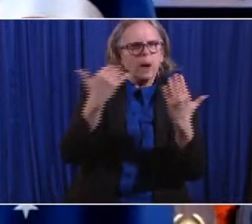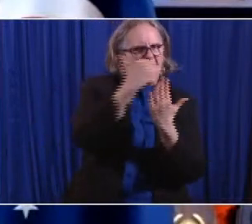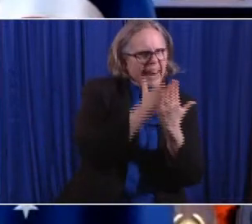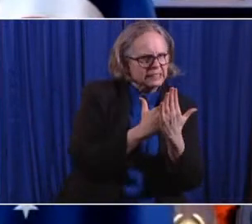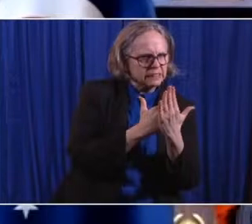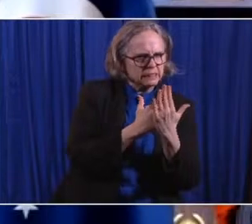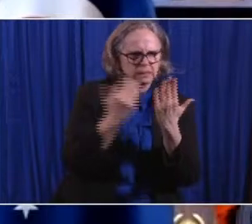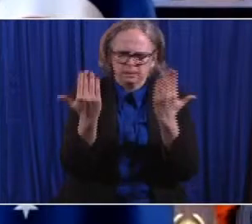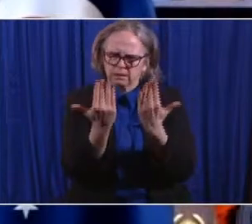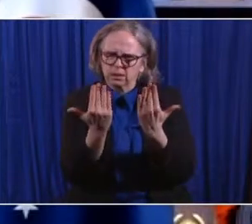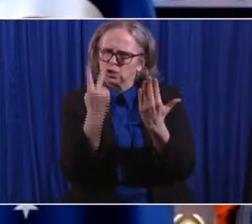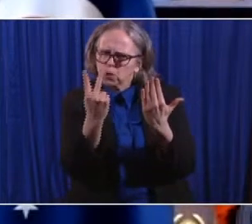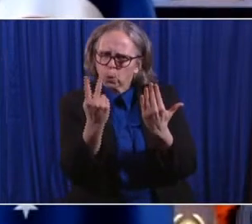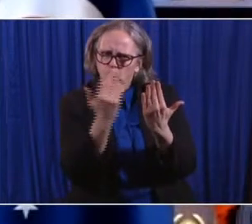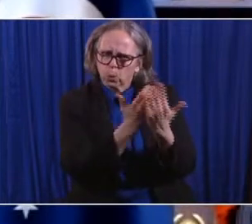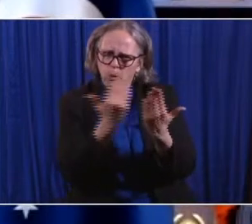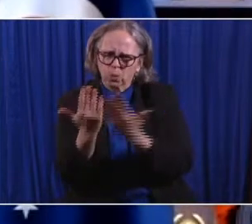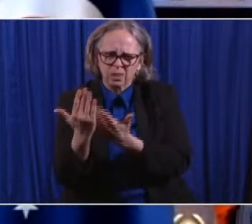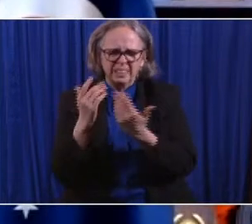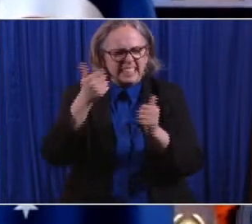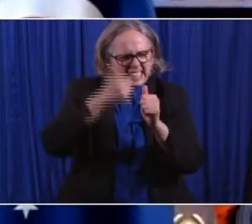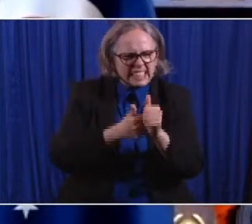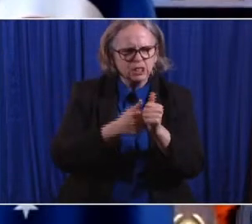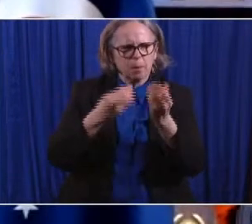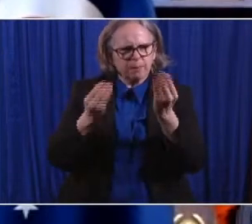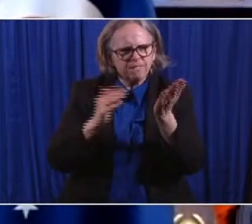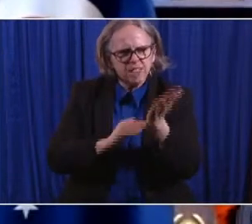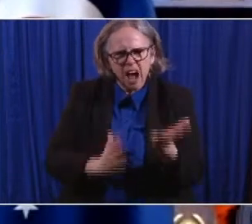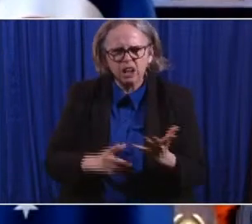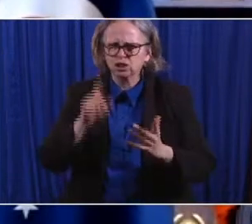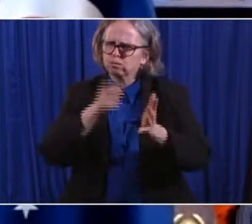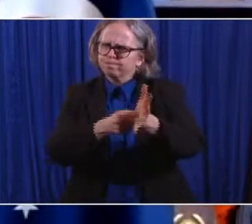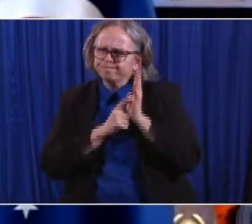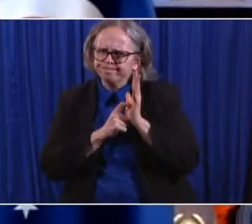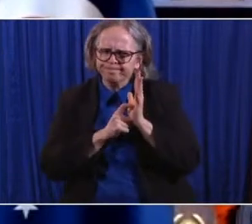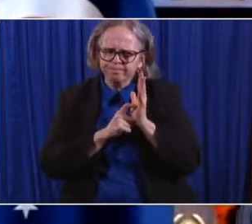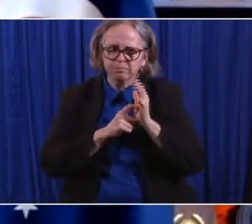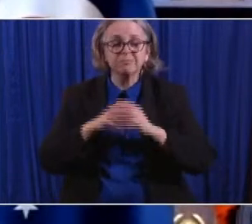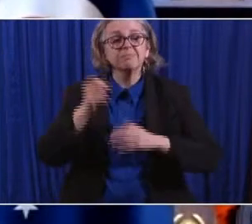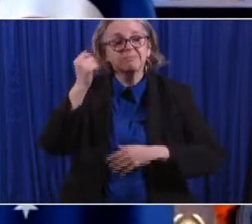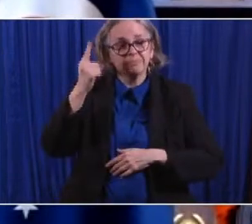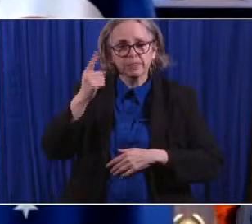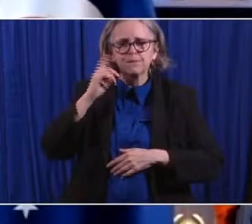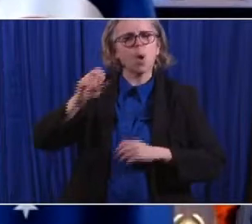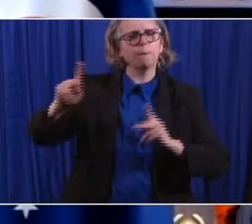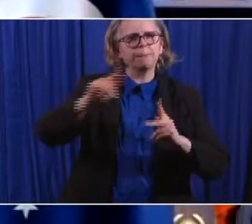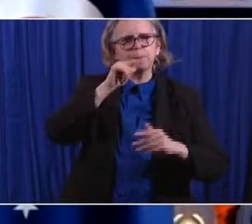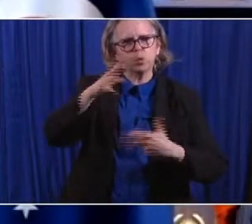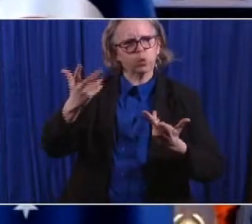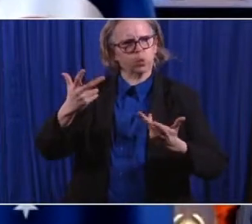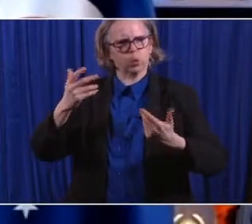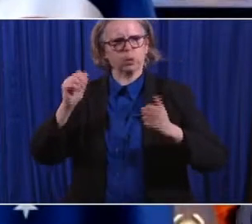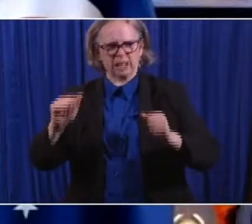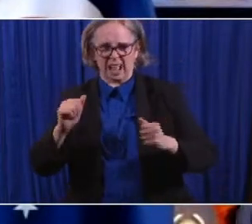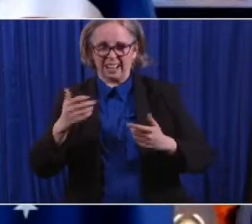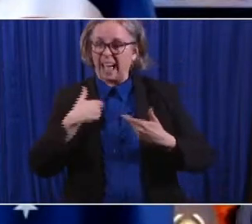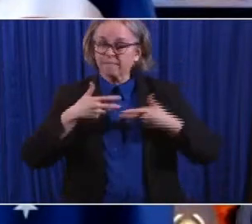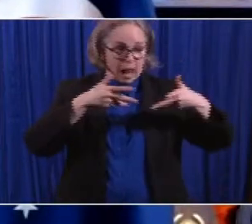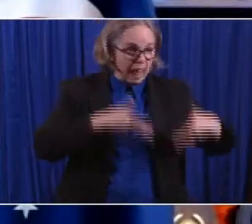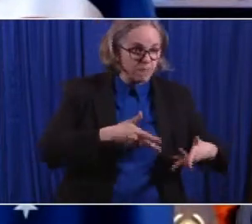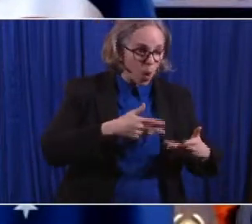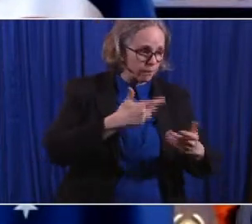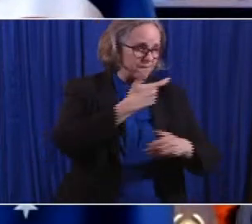these by age group, by qualification group, so that they can call them at the end of the day if they think they're going to have